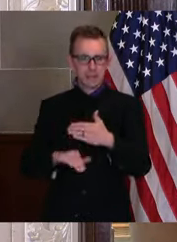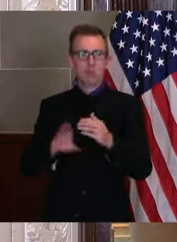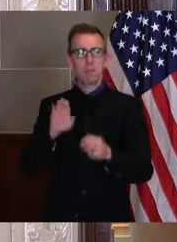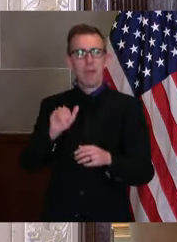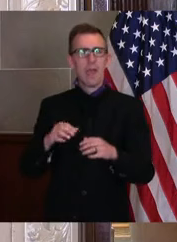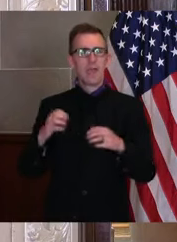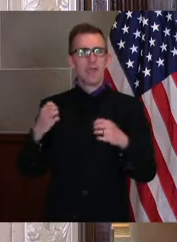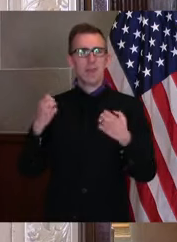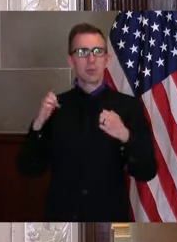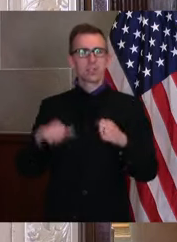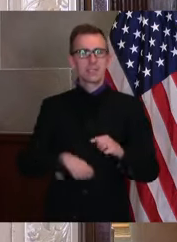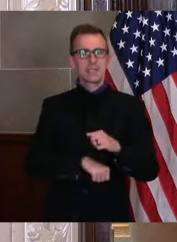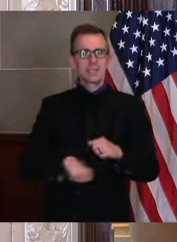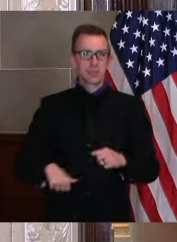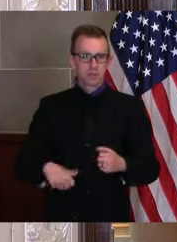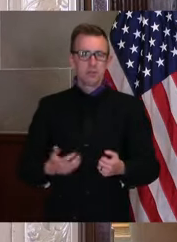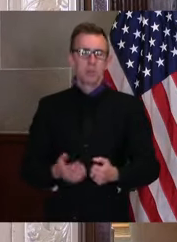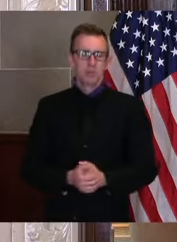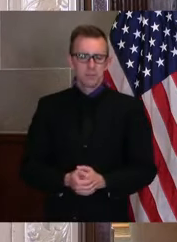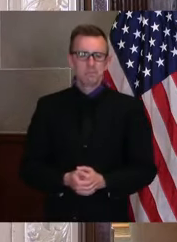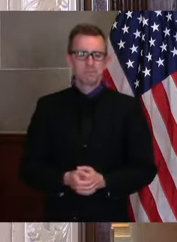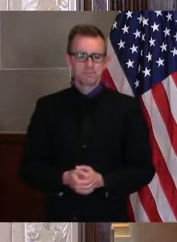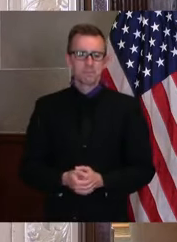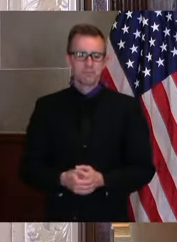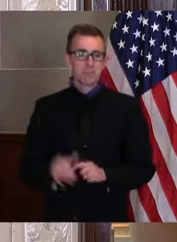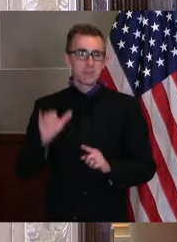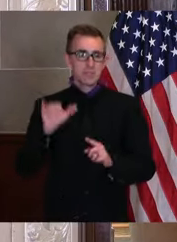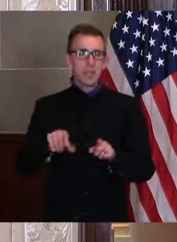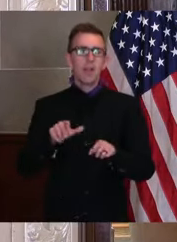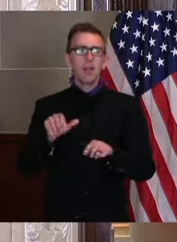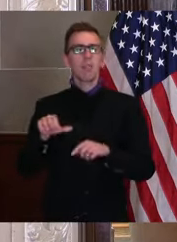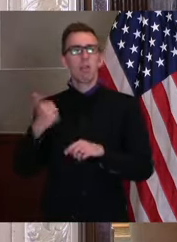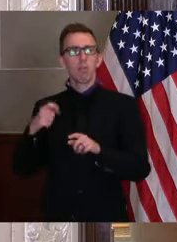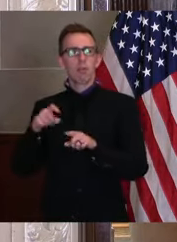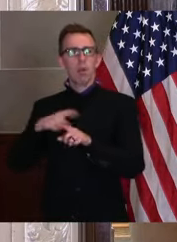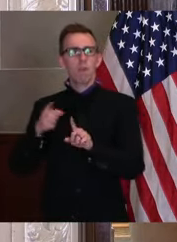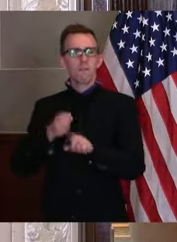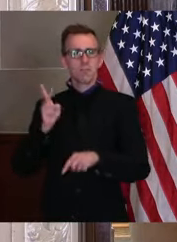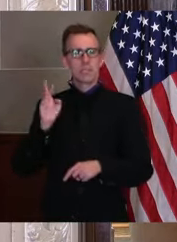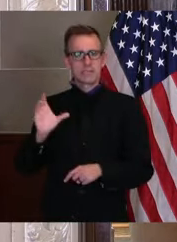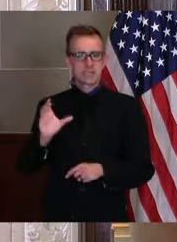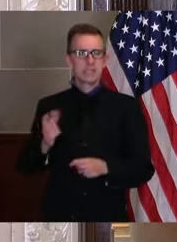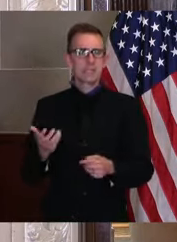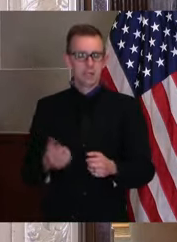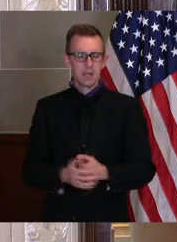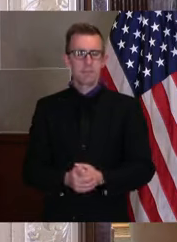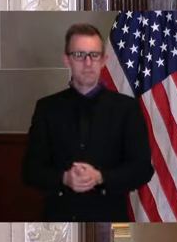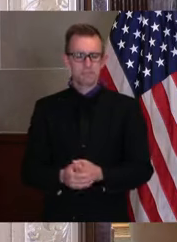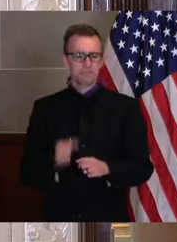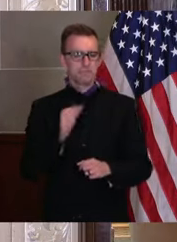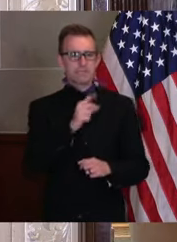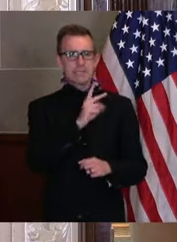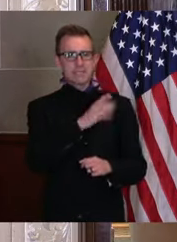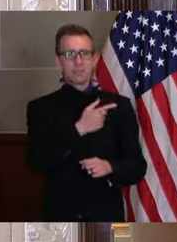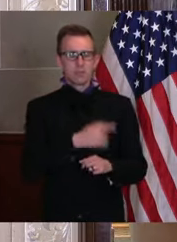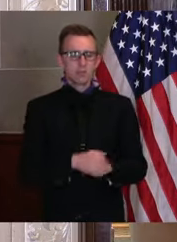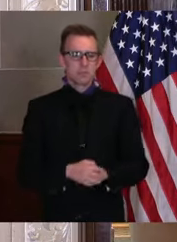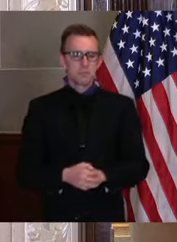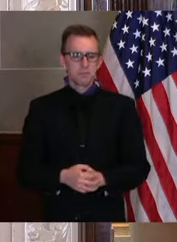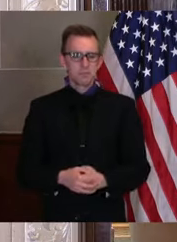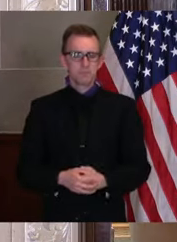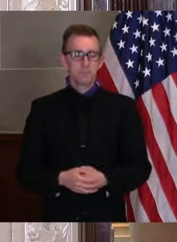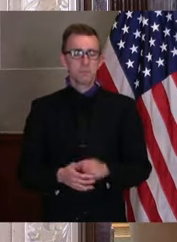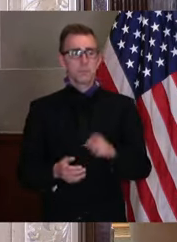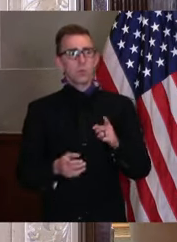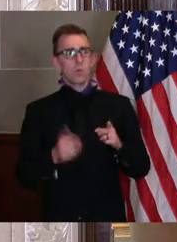emergency C-section. That one, and then I just got a call from Kansas City. But to your point, we will gather